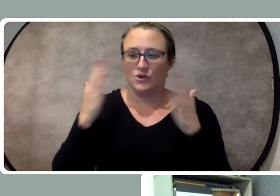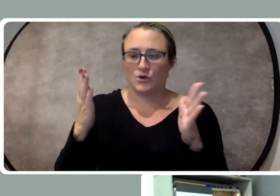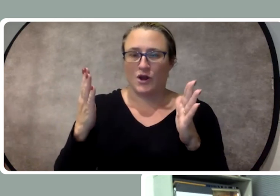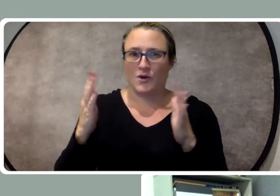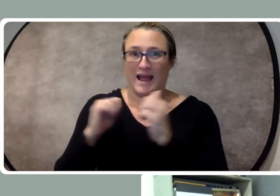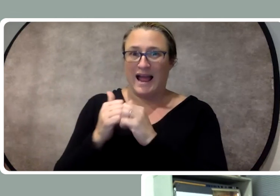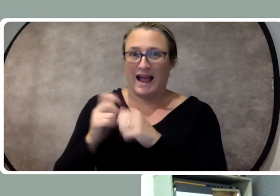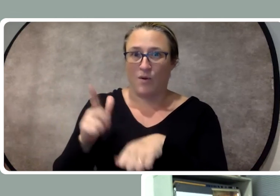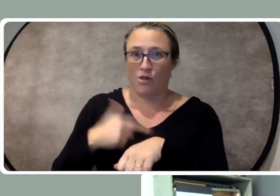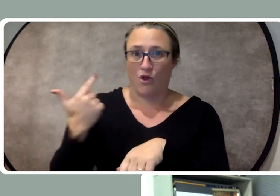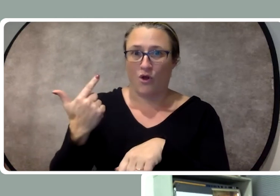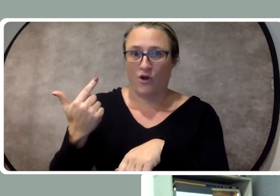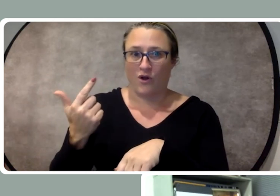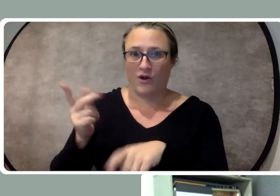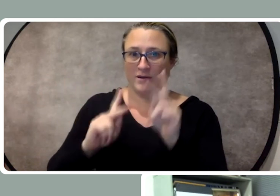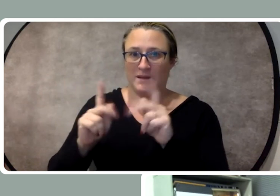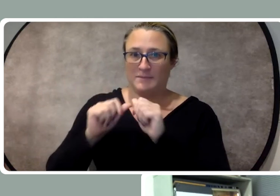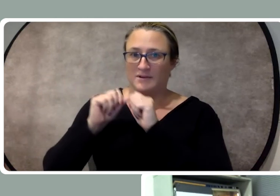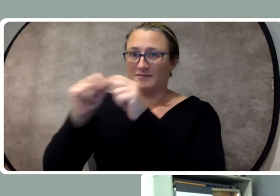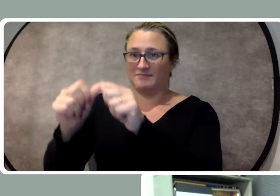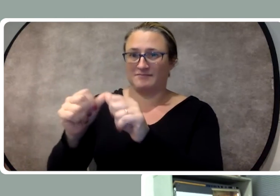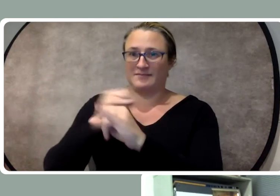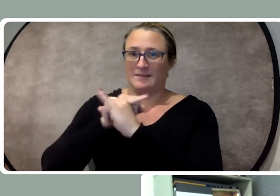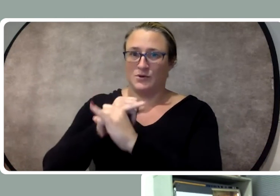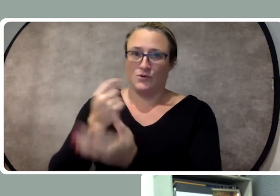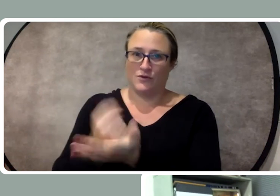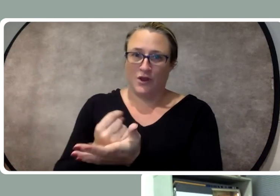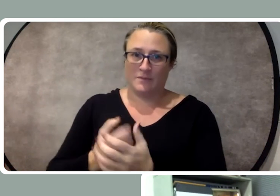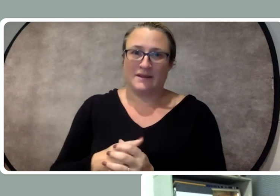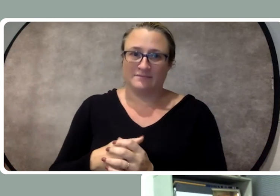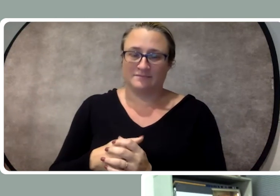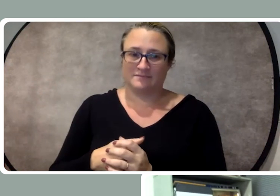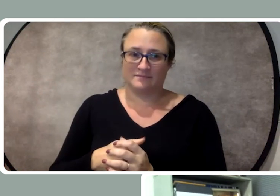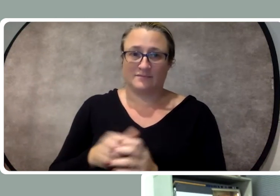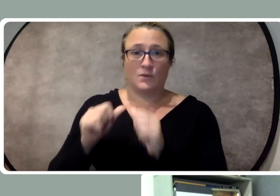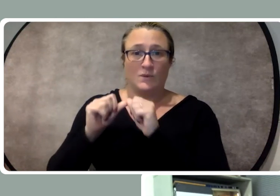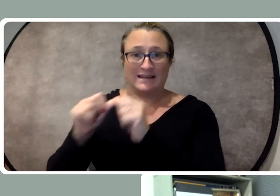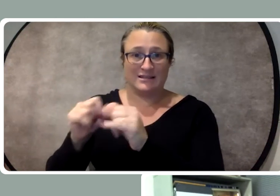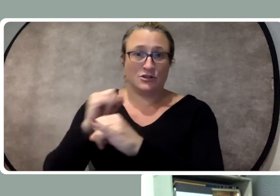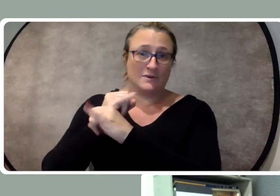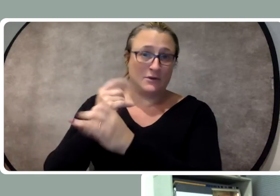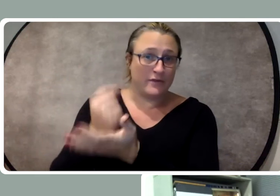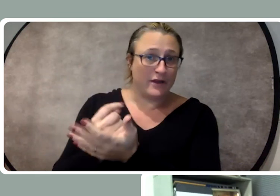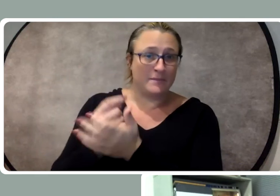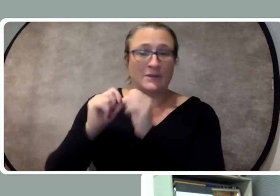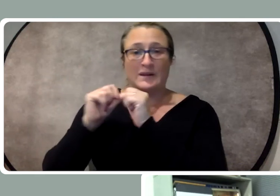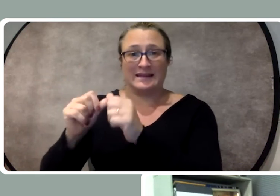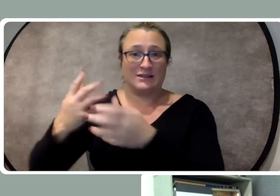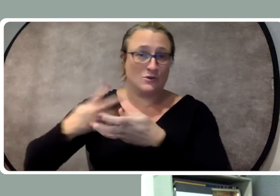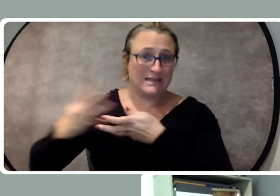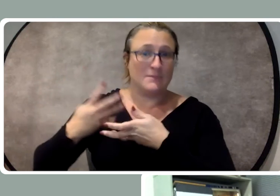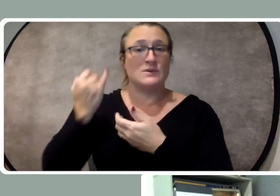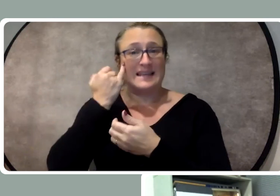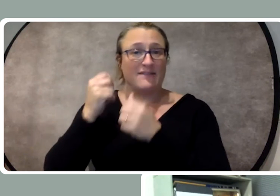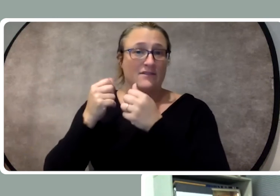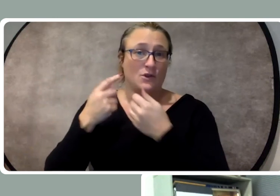patients can be on immune therapy. We continue immune therapy and chemos as long as they're working and as